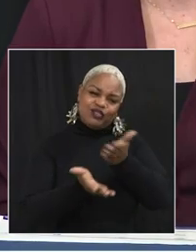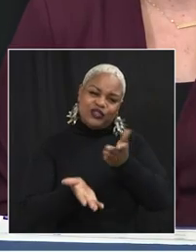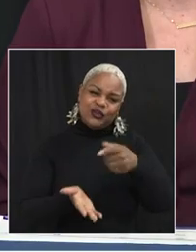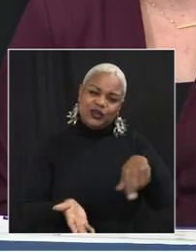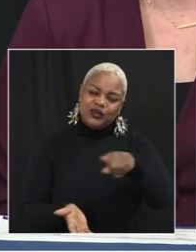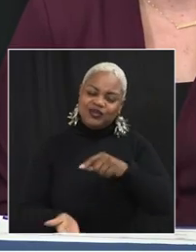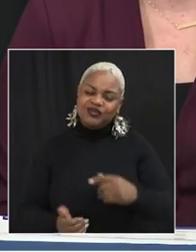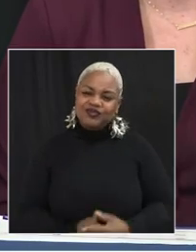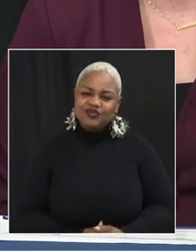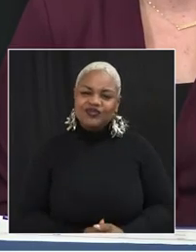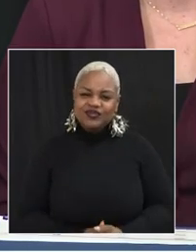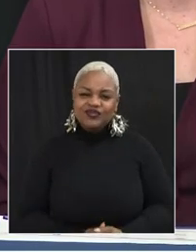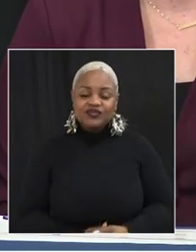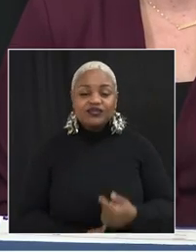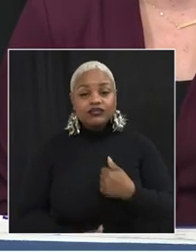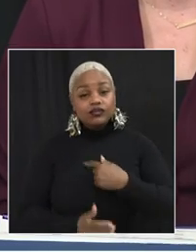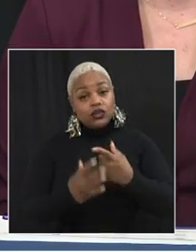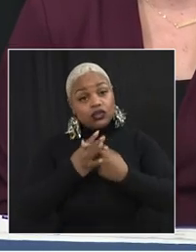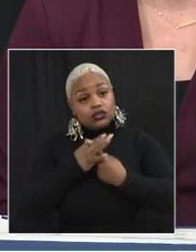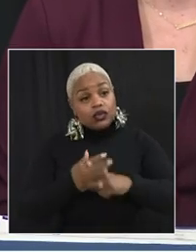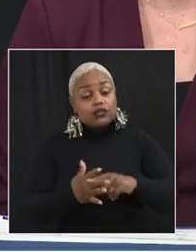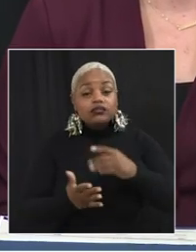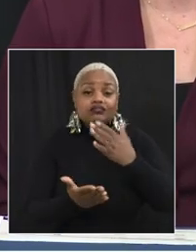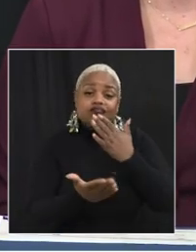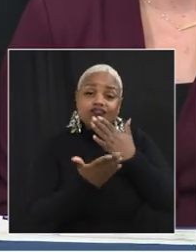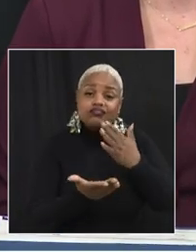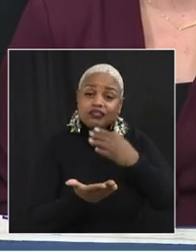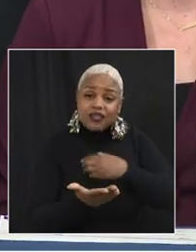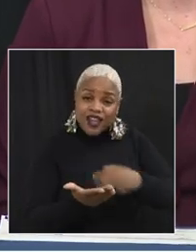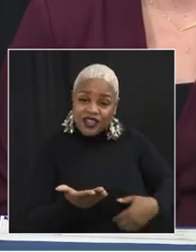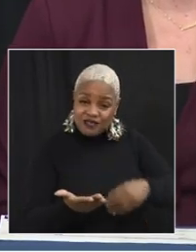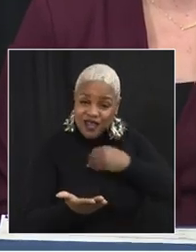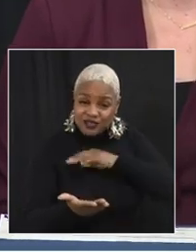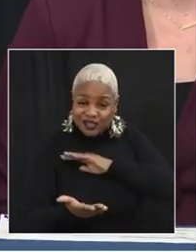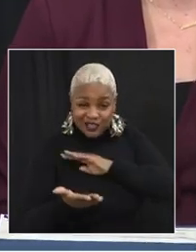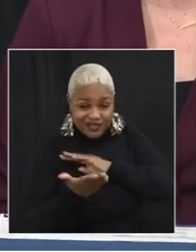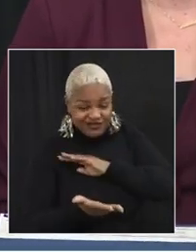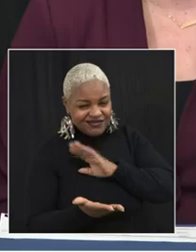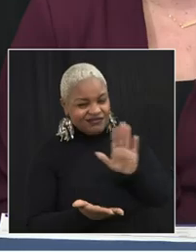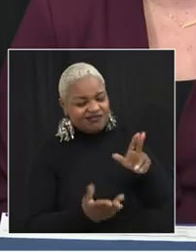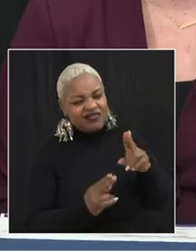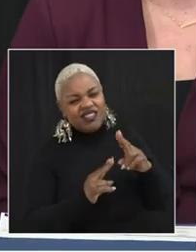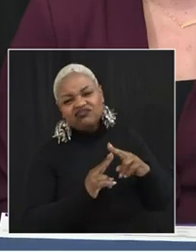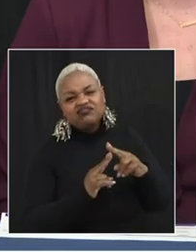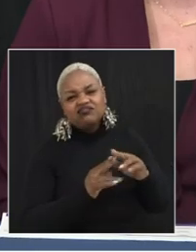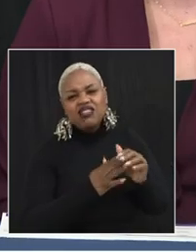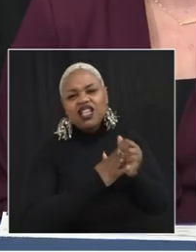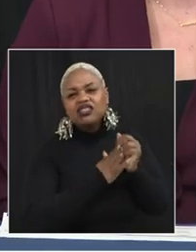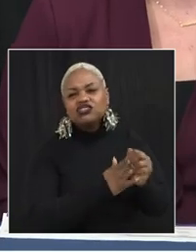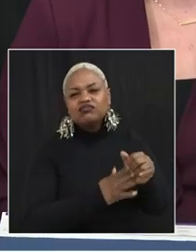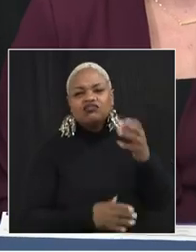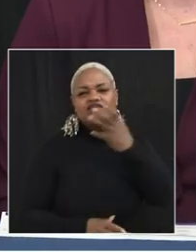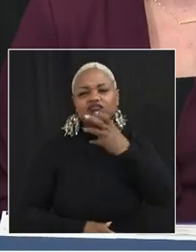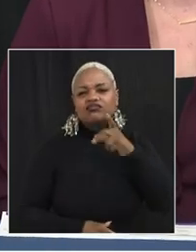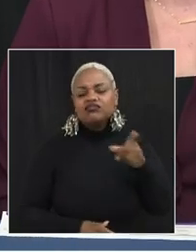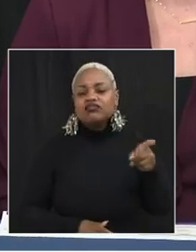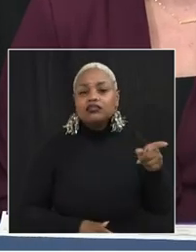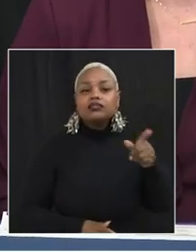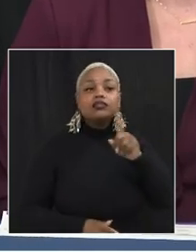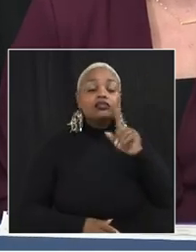expressing my gratitude to Mayor Muriel Bowser for her exceptional leadership an unwavering commitment